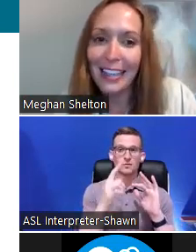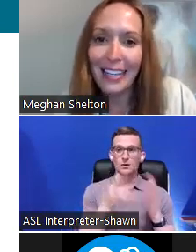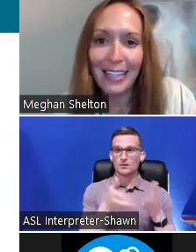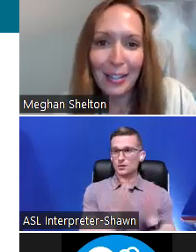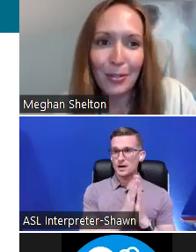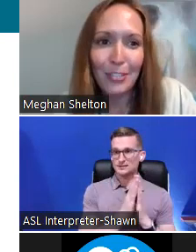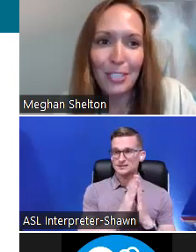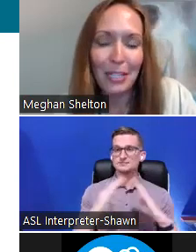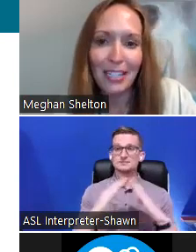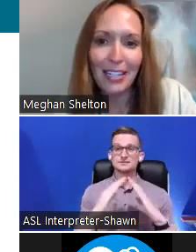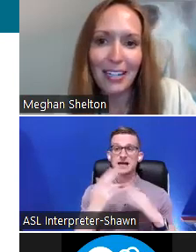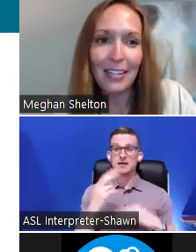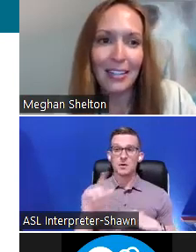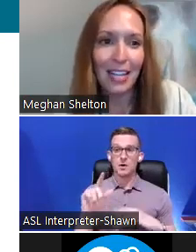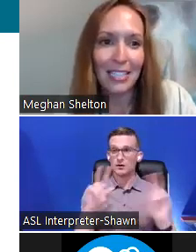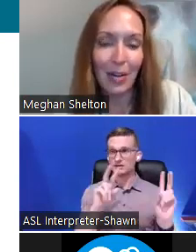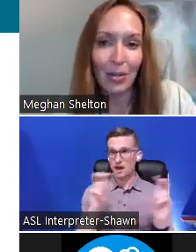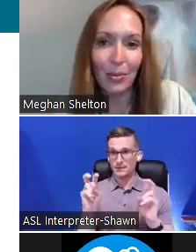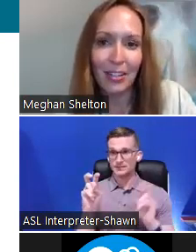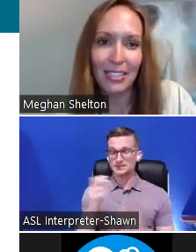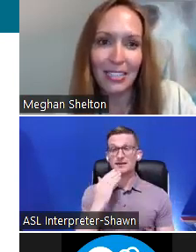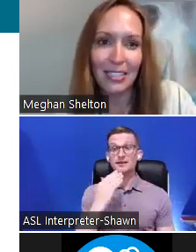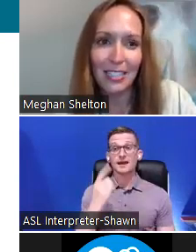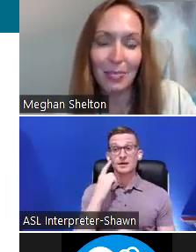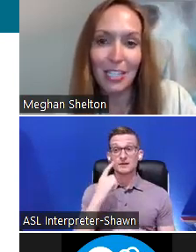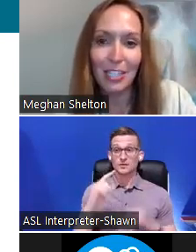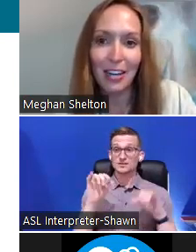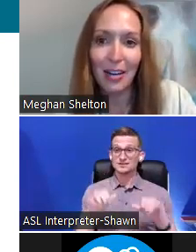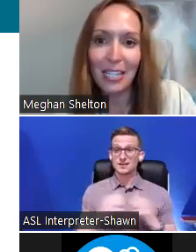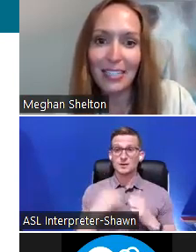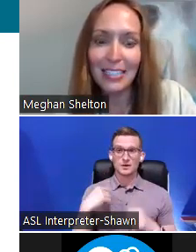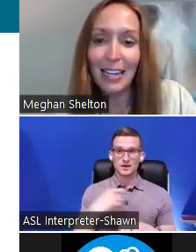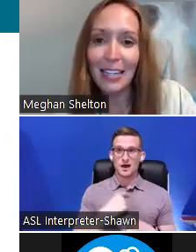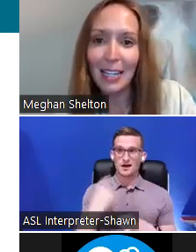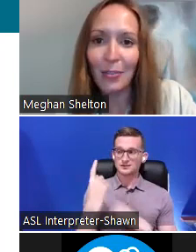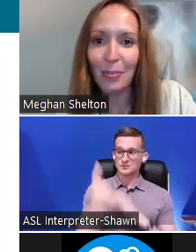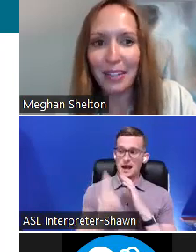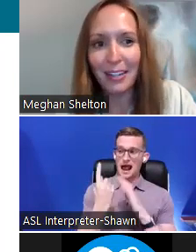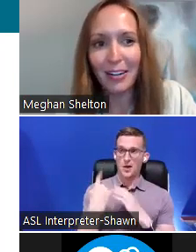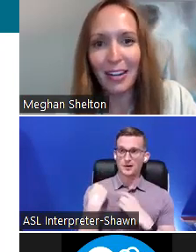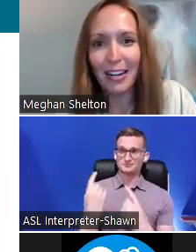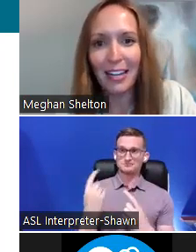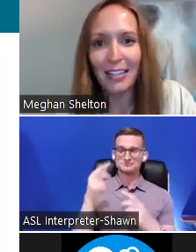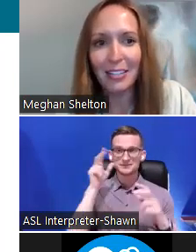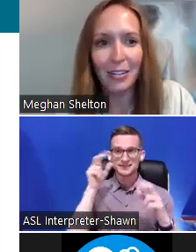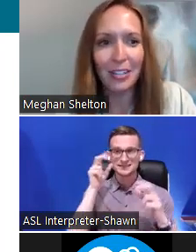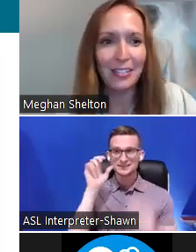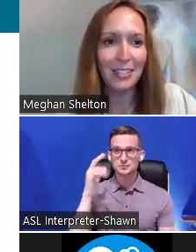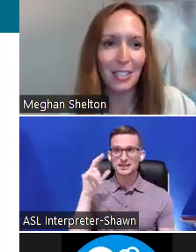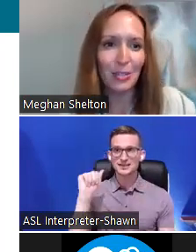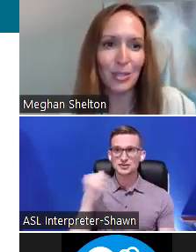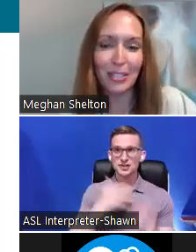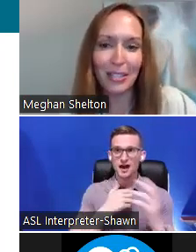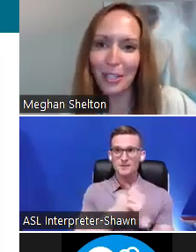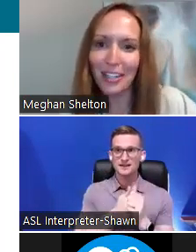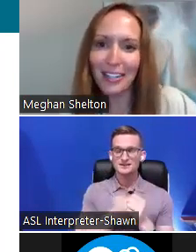And thank you for spending the last hour with us listening to BHA updates. Thank you for being here and all that